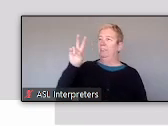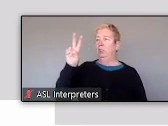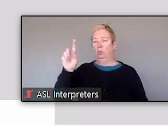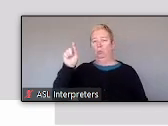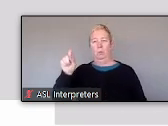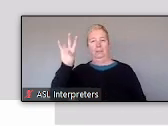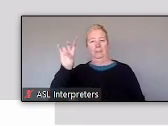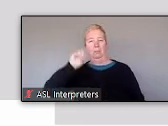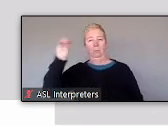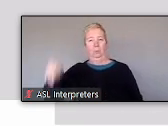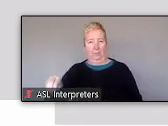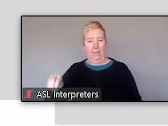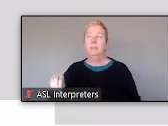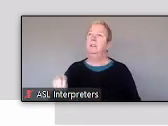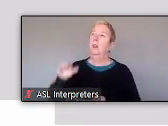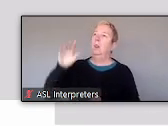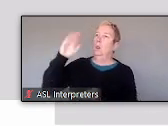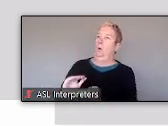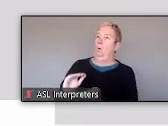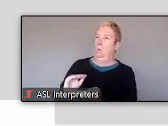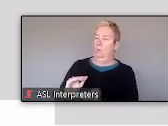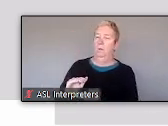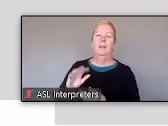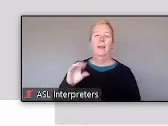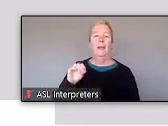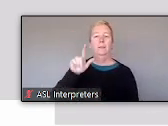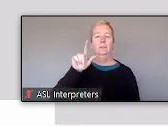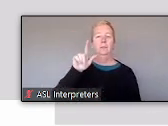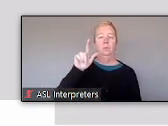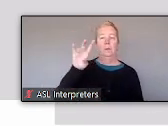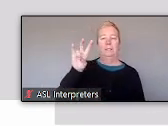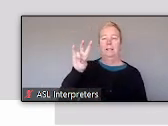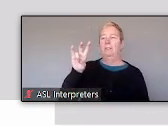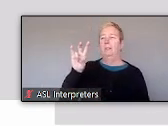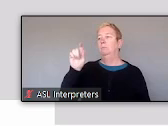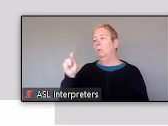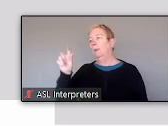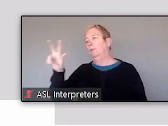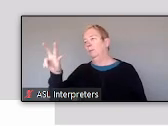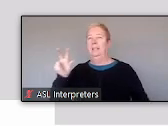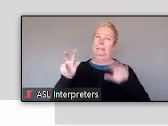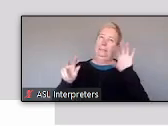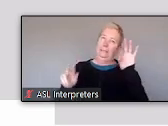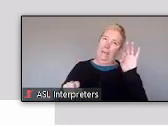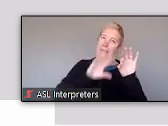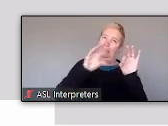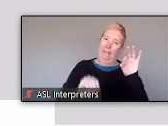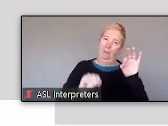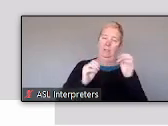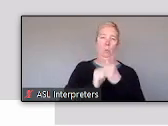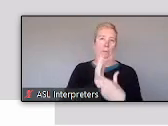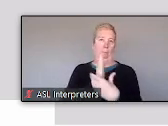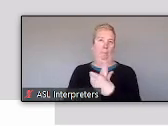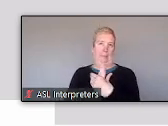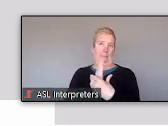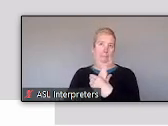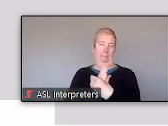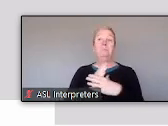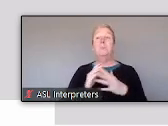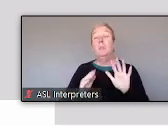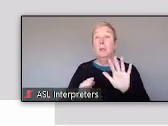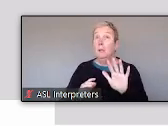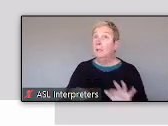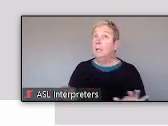of our counties in that low level, and 27 or 9 counties in the medium level. What's important to note there, though, which is